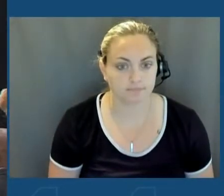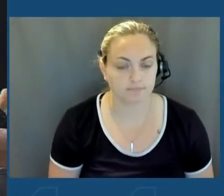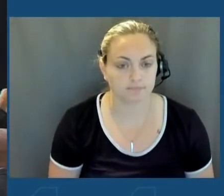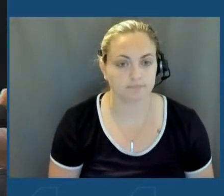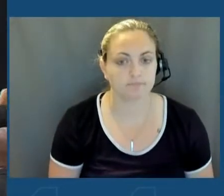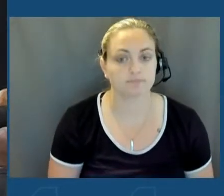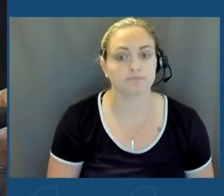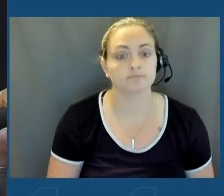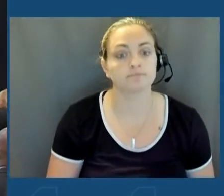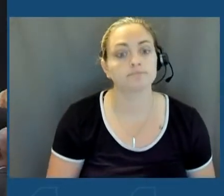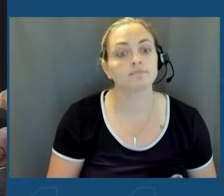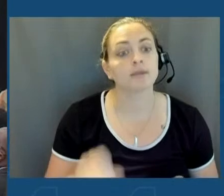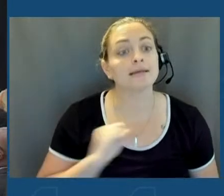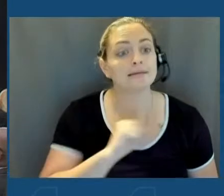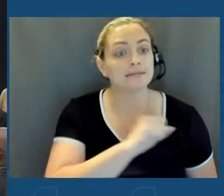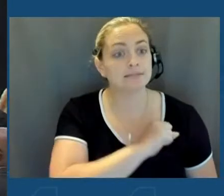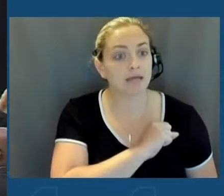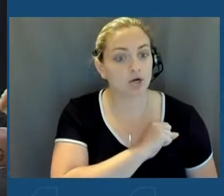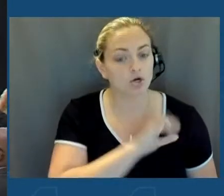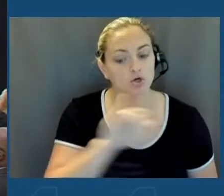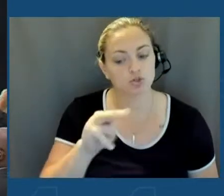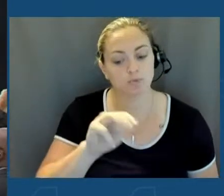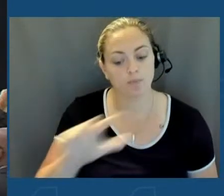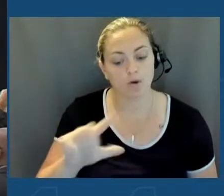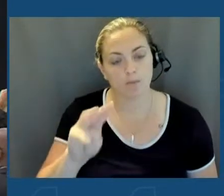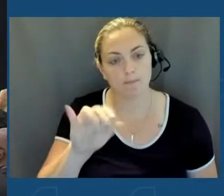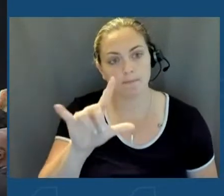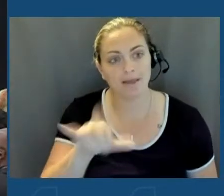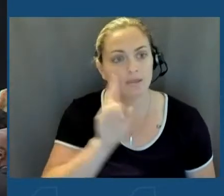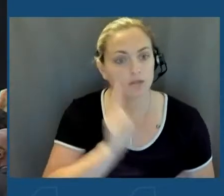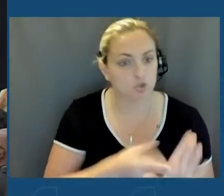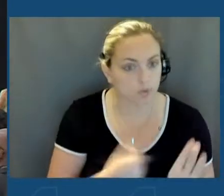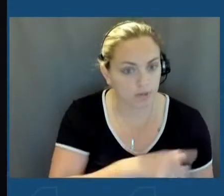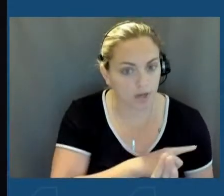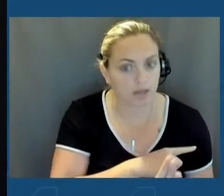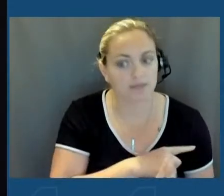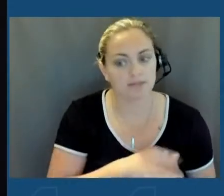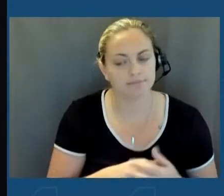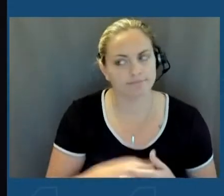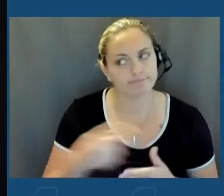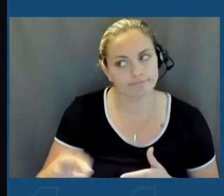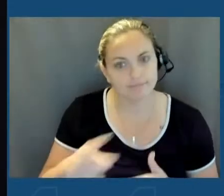Senator Jamal Bailey has joined us, his home turf here as well as Senator.